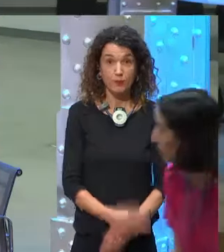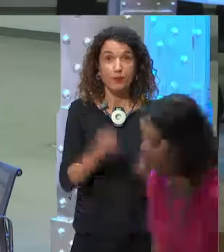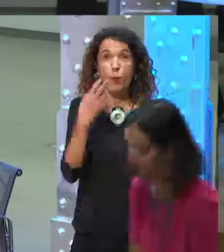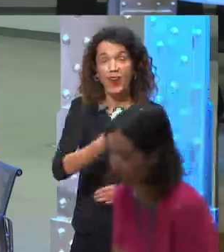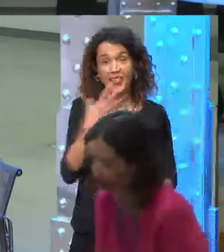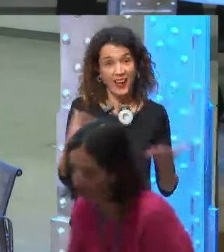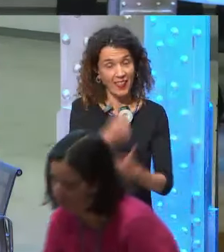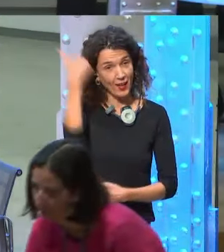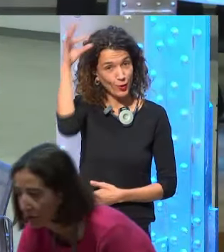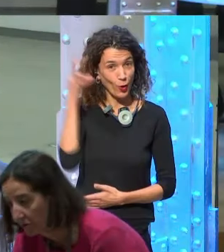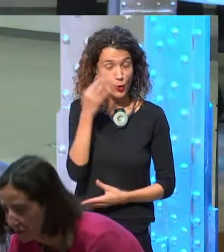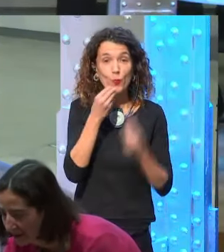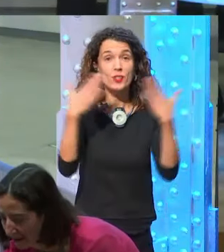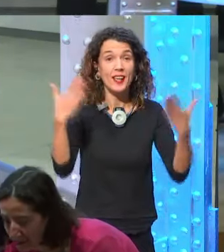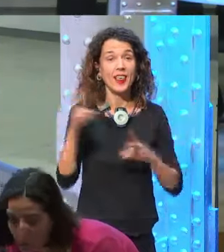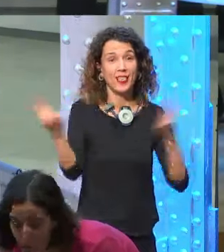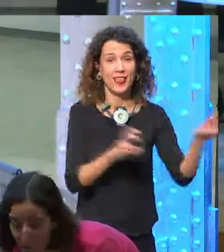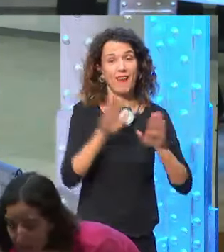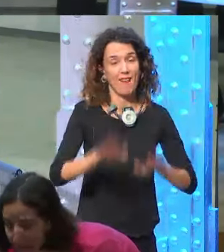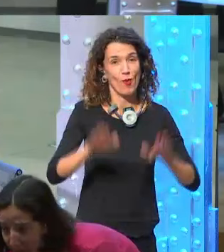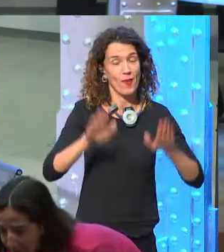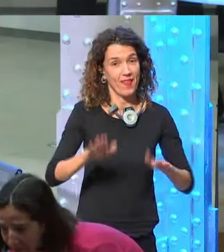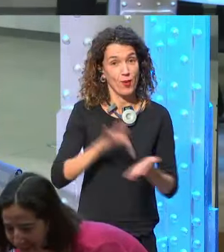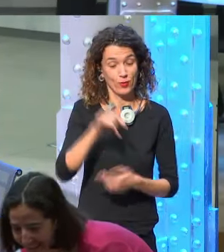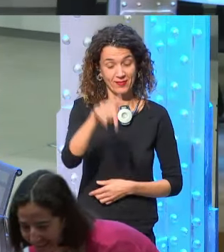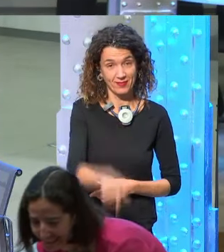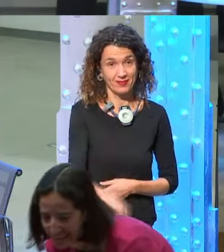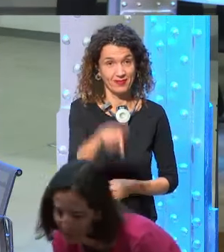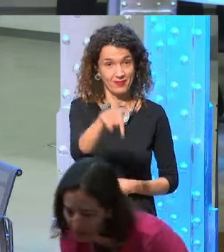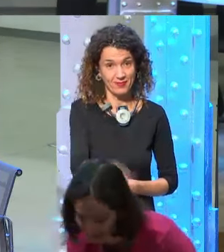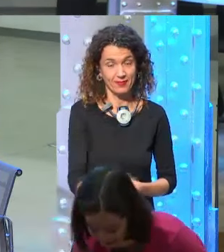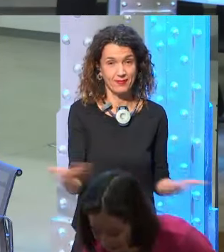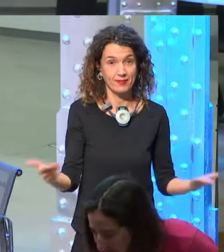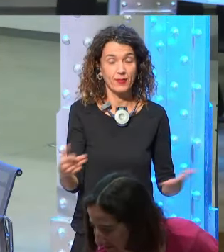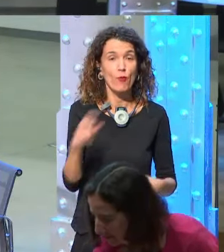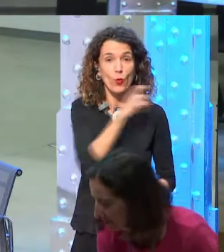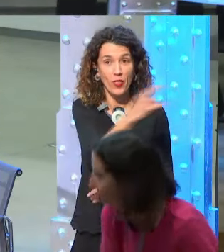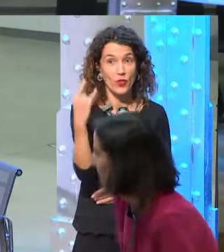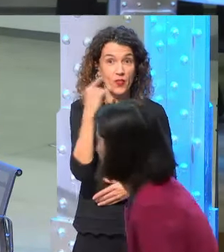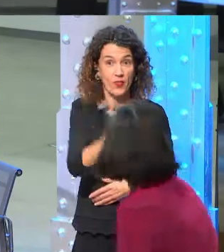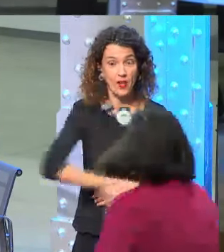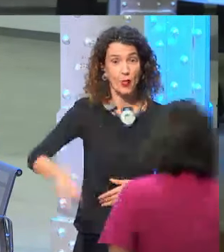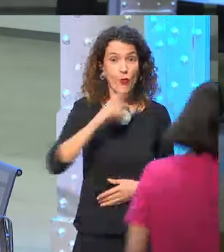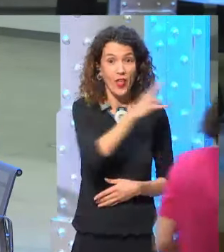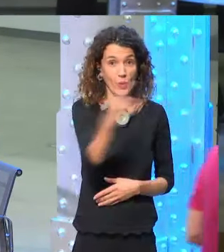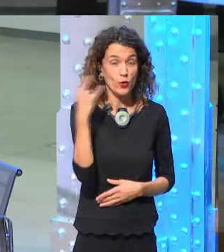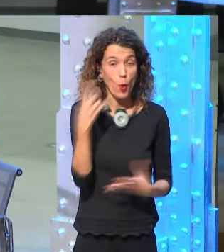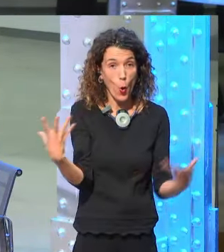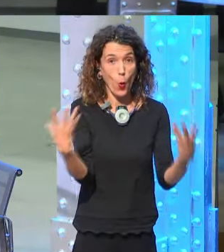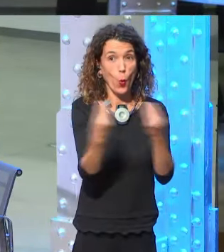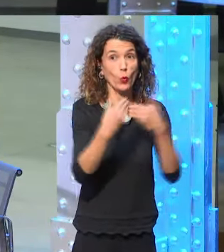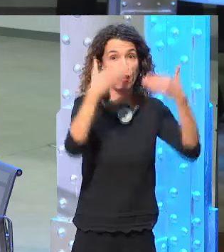Bueno, pues buenas tardes a todos y muchas. Good evening, everyone, and thank you for being here with us